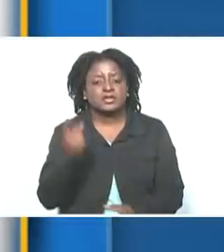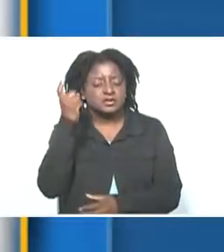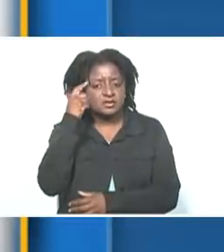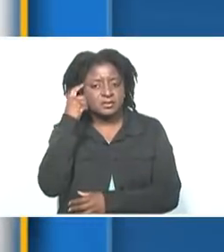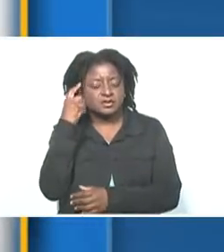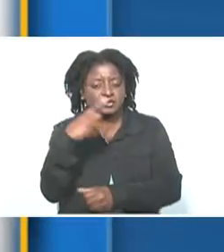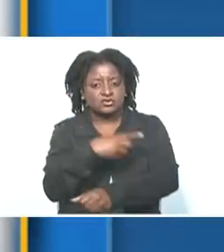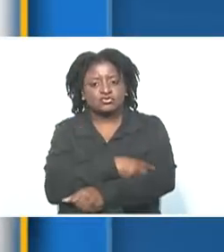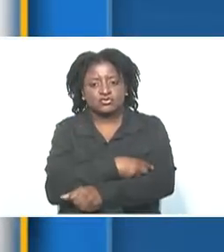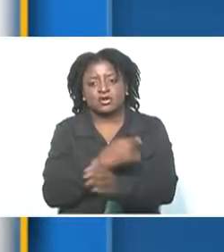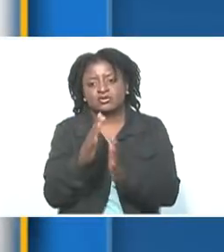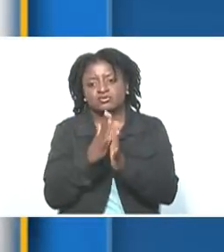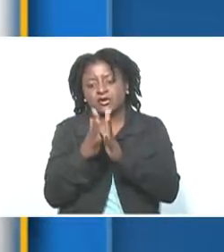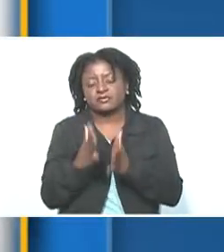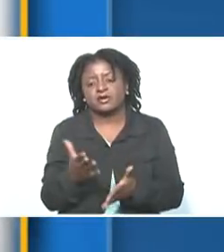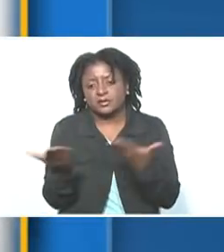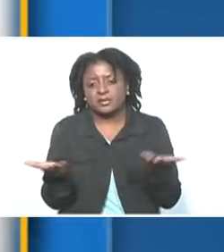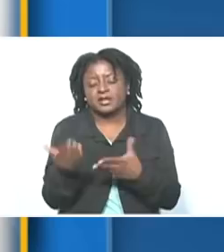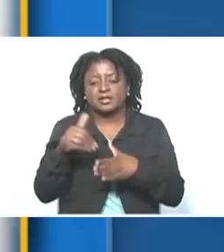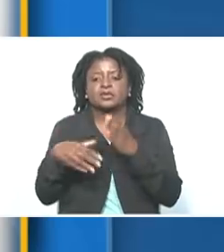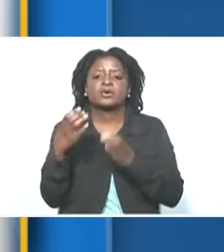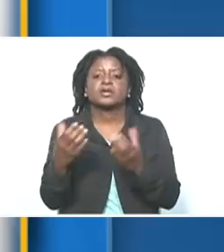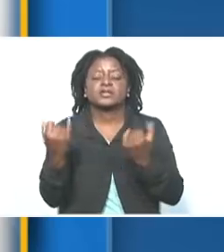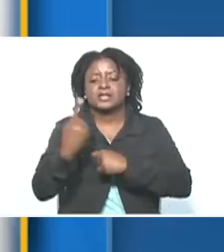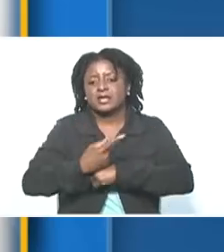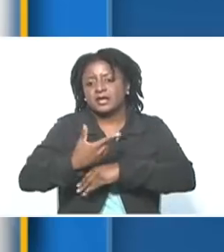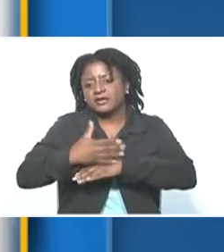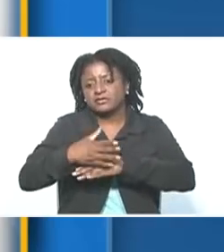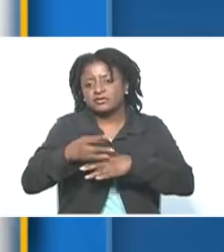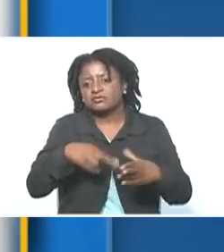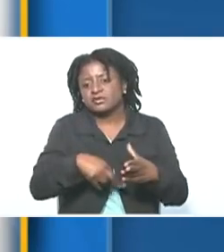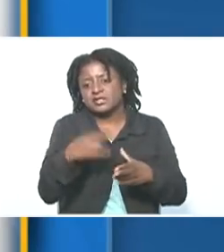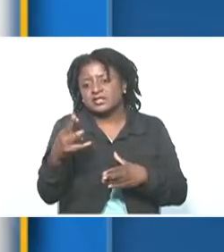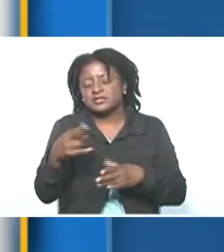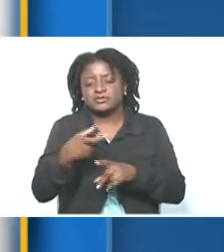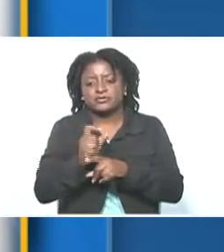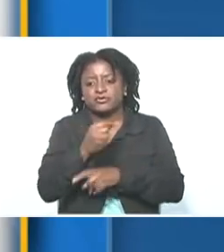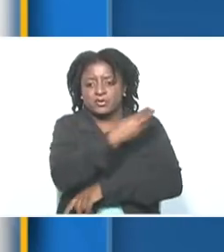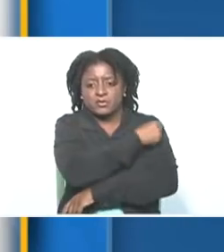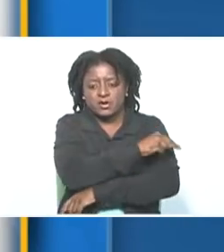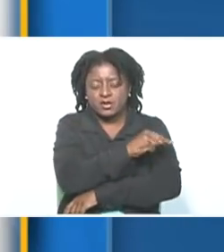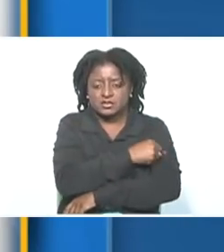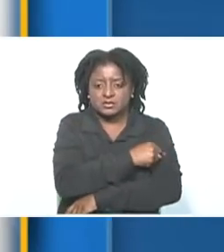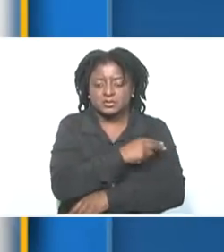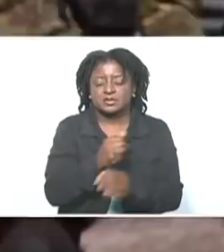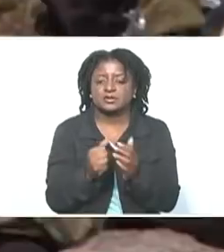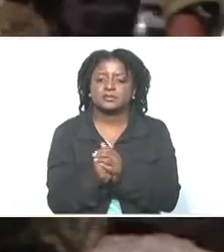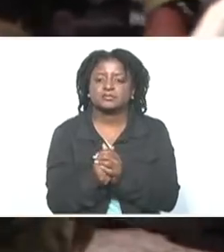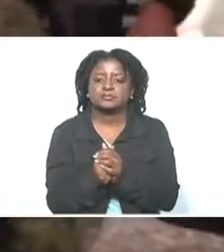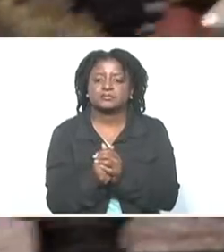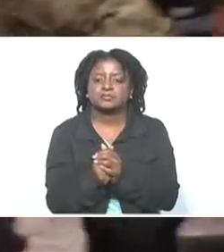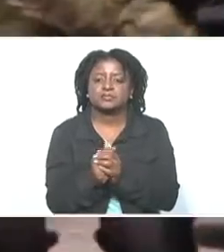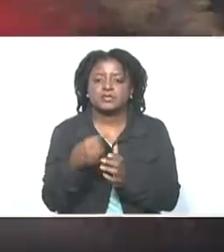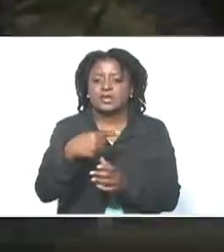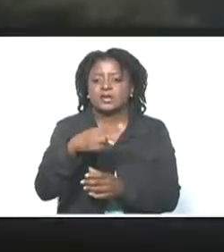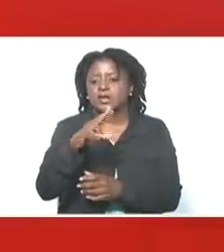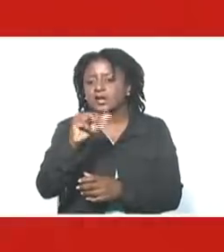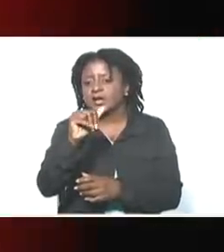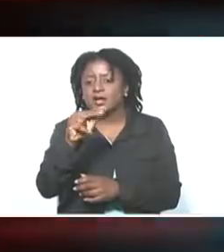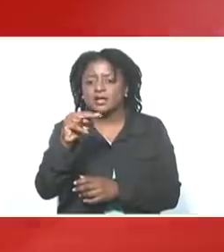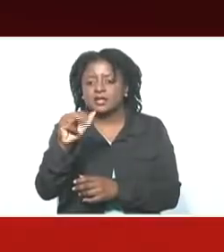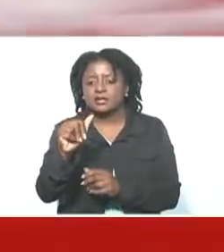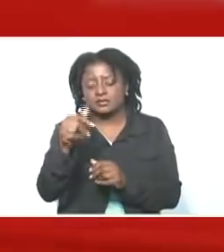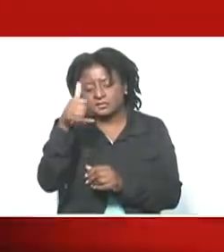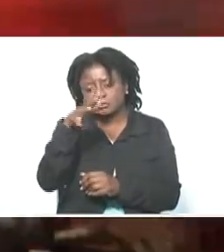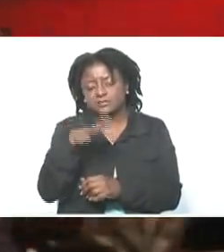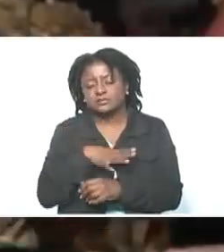trafficker appeared in court today after being released from hospital. Our Jiminita Swain explains. Guyanese national